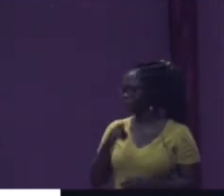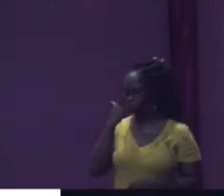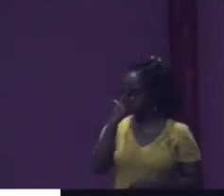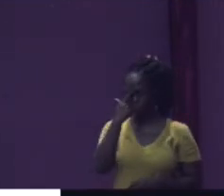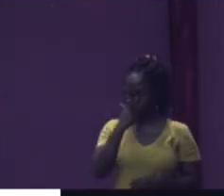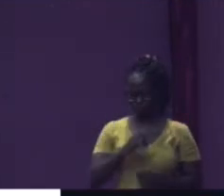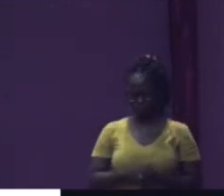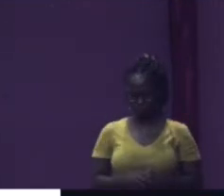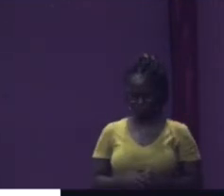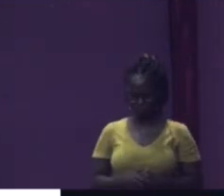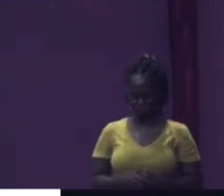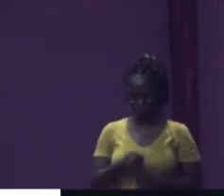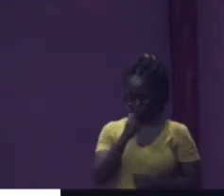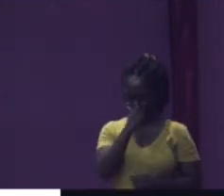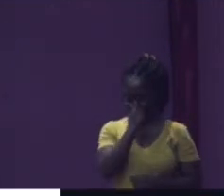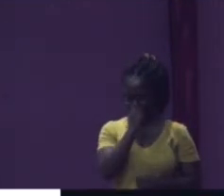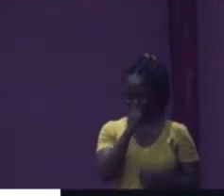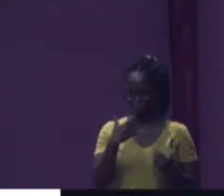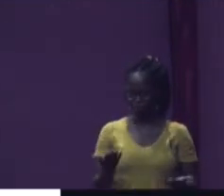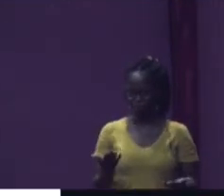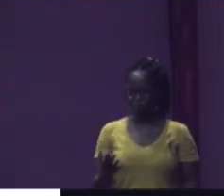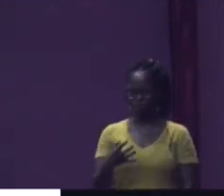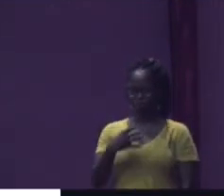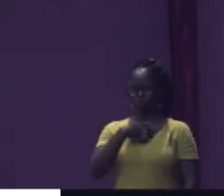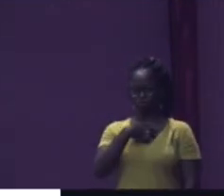One of the ways that